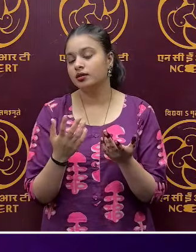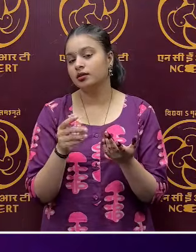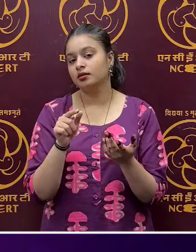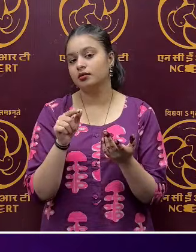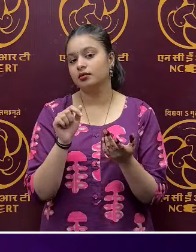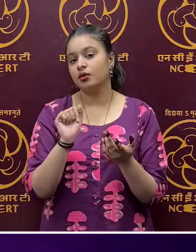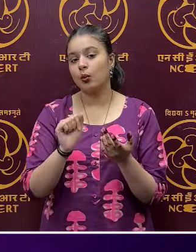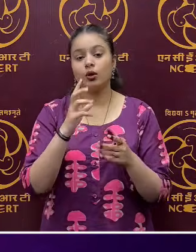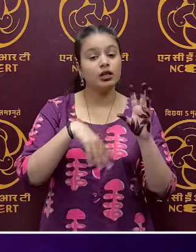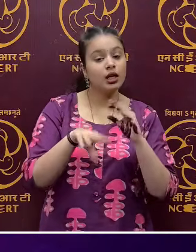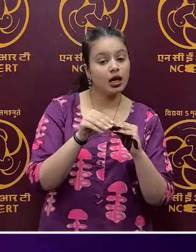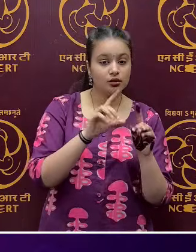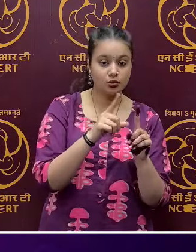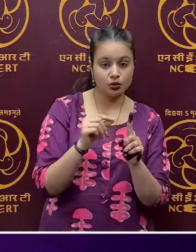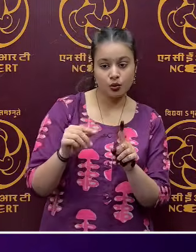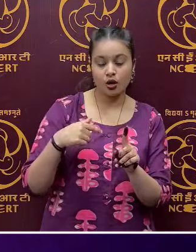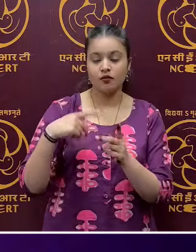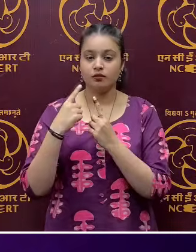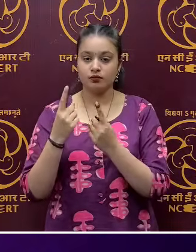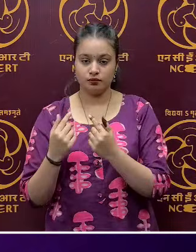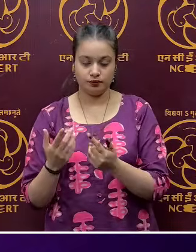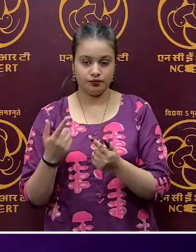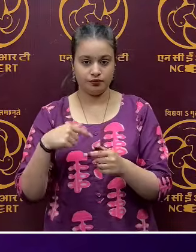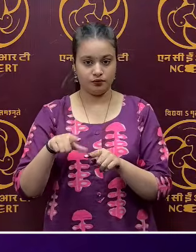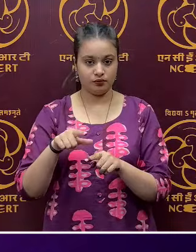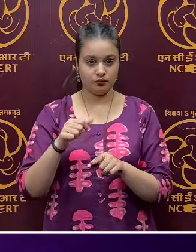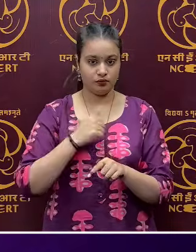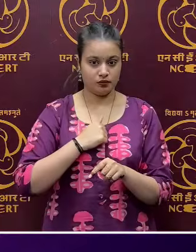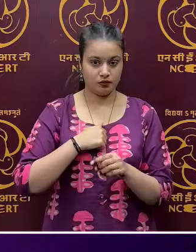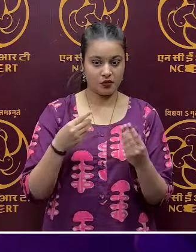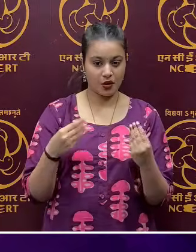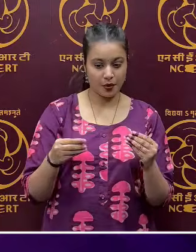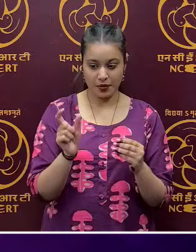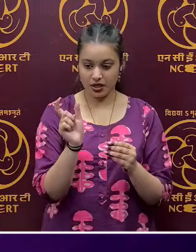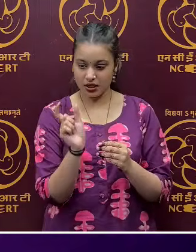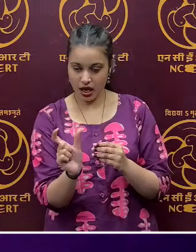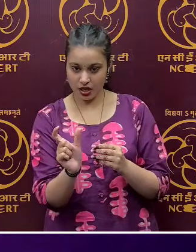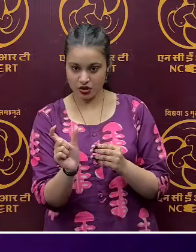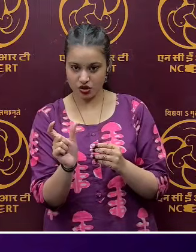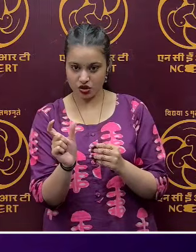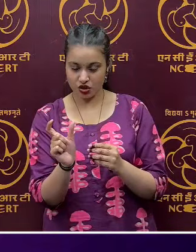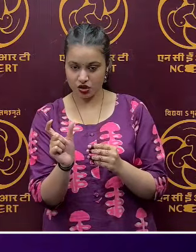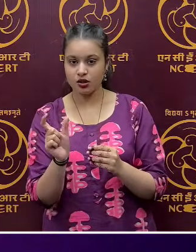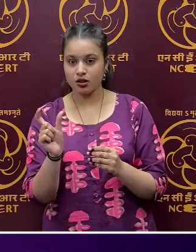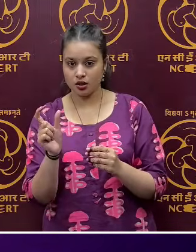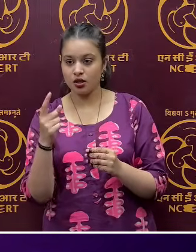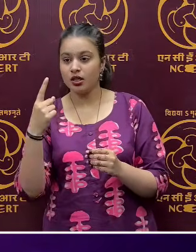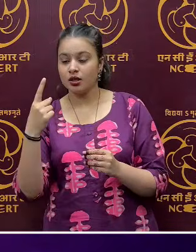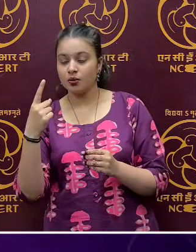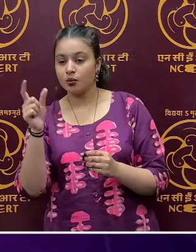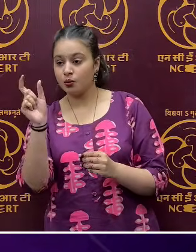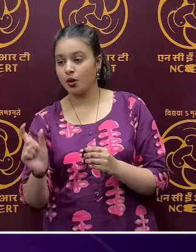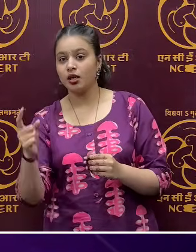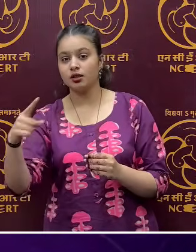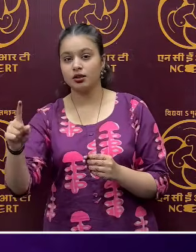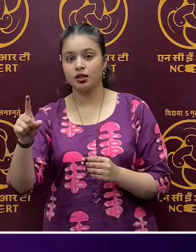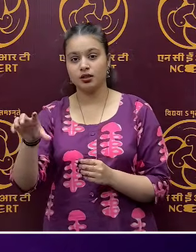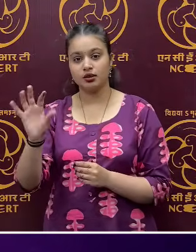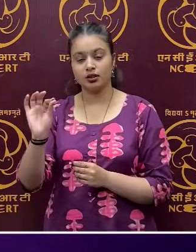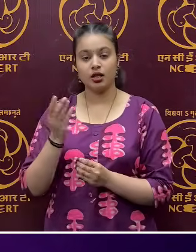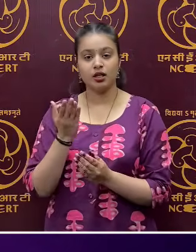see your learning over here. So for example, finally my paper was dash with the journal. Select the correct word.